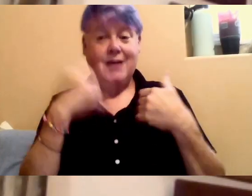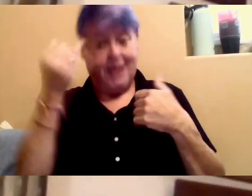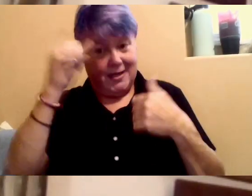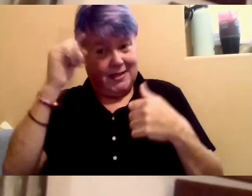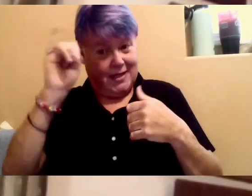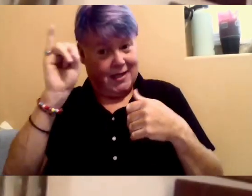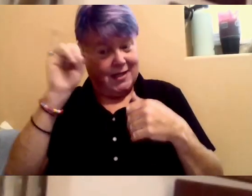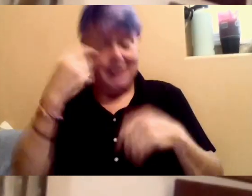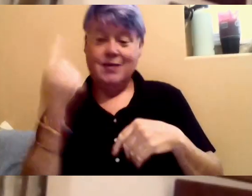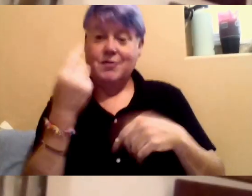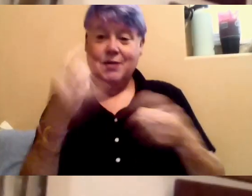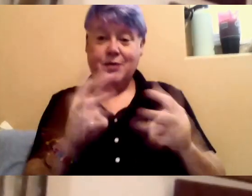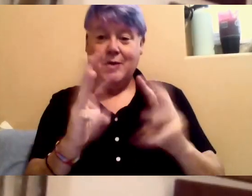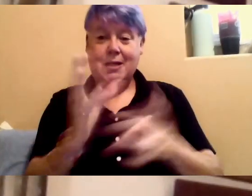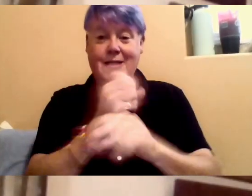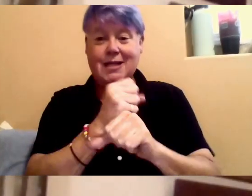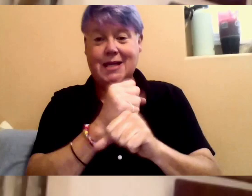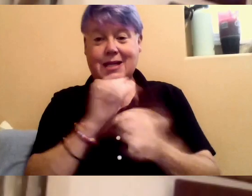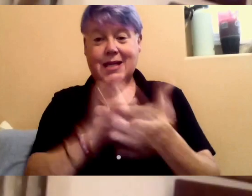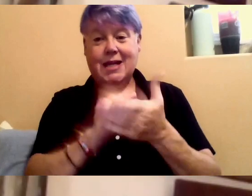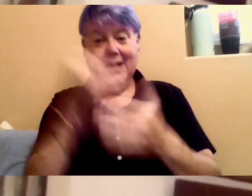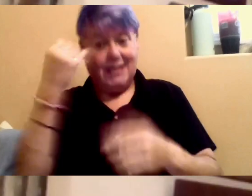way to get it is to